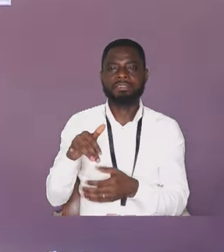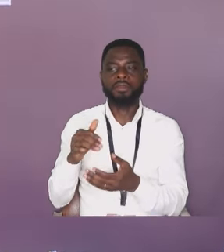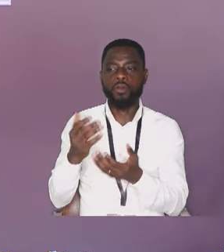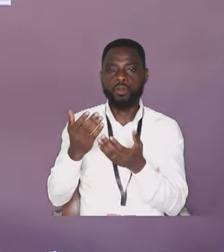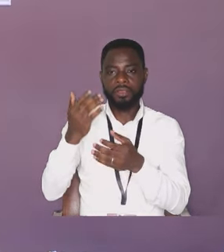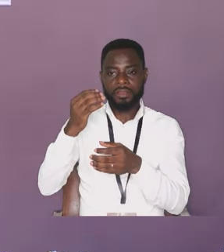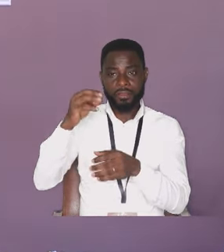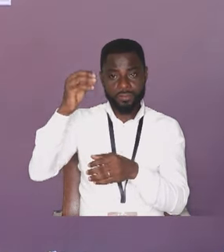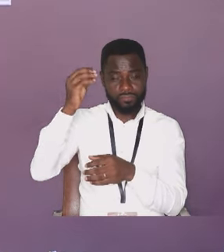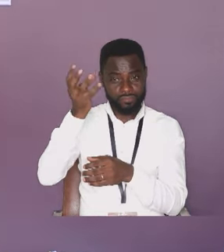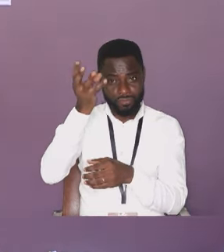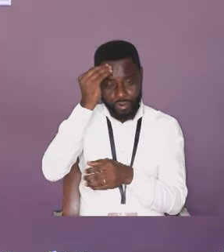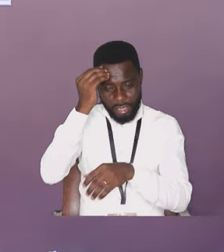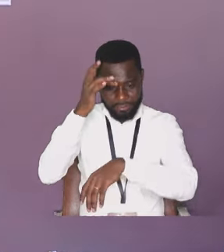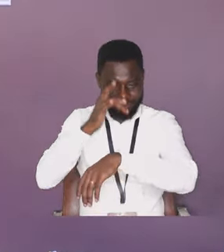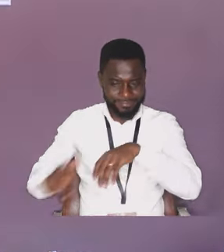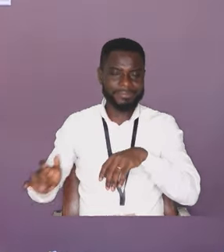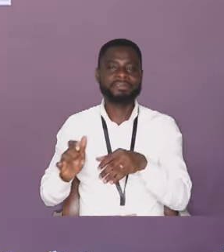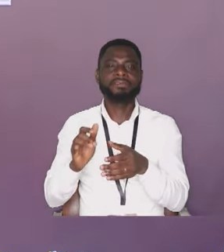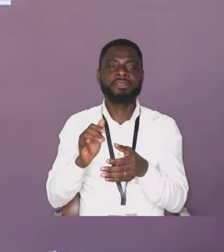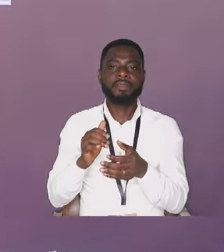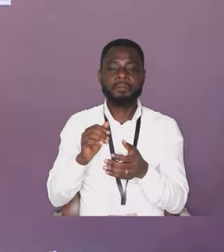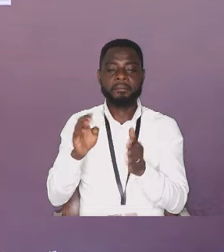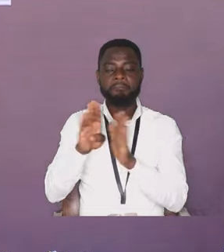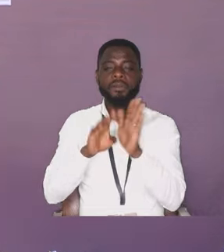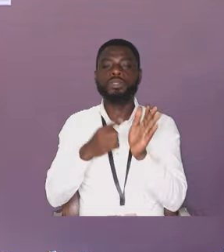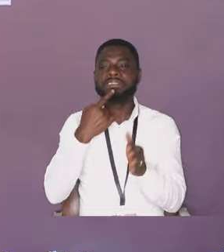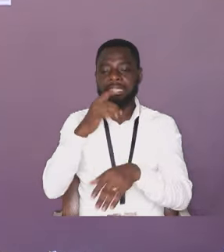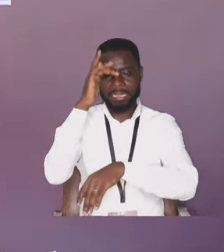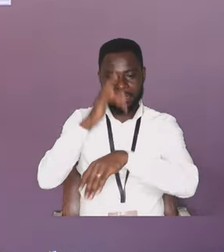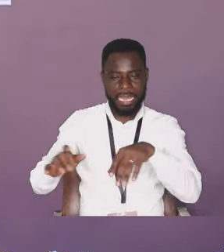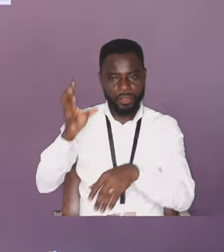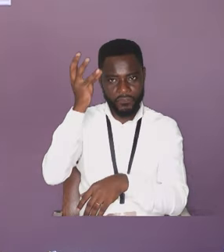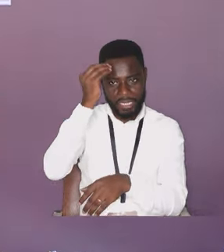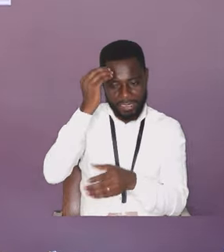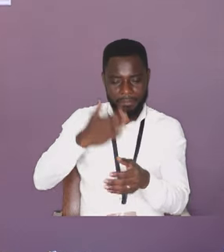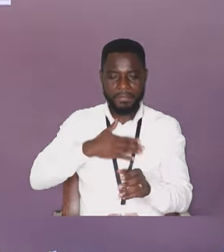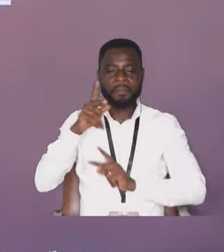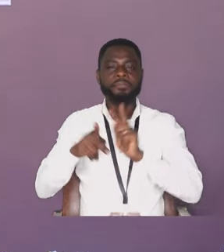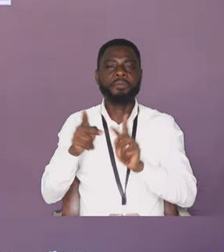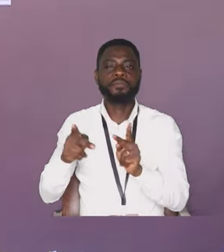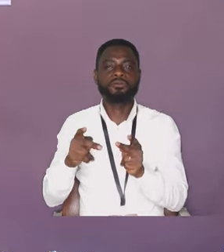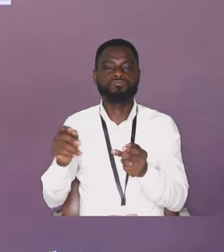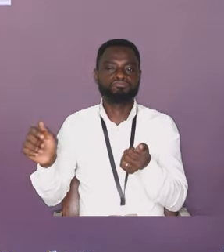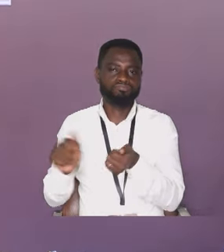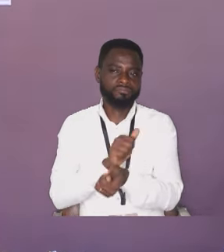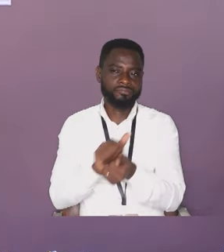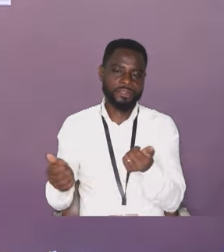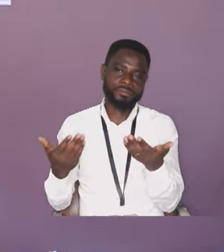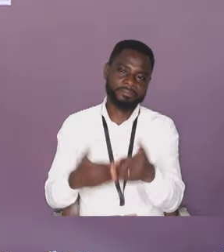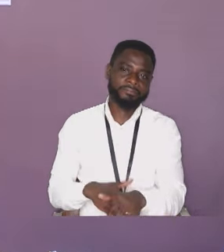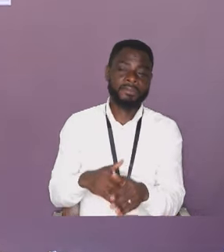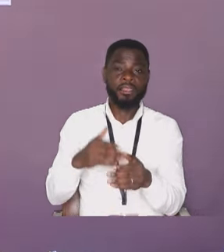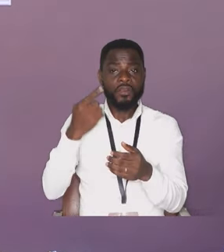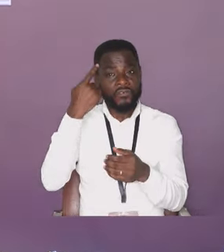knowledge. So the Bible tells us that for lack of knowledge, my people perish. And if you listen to that scripture very well, he says that for lack of